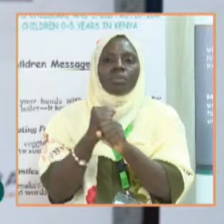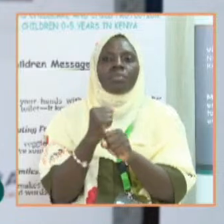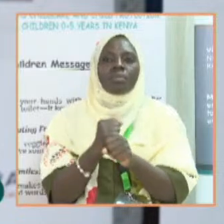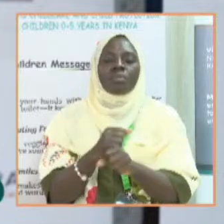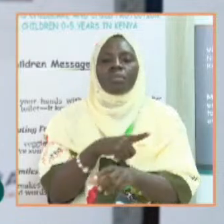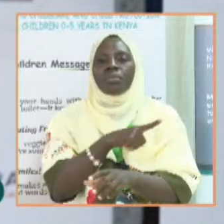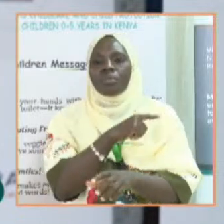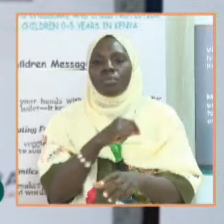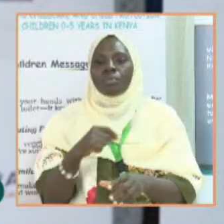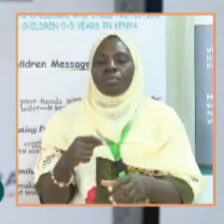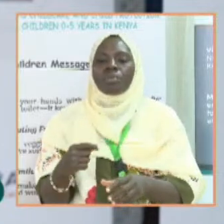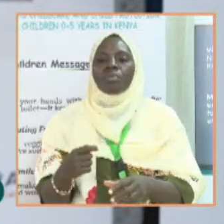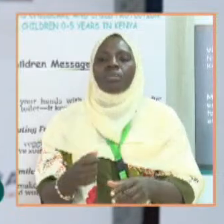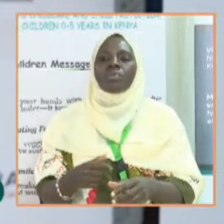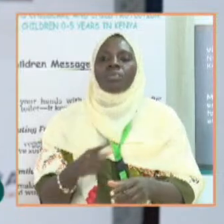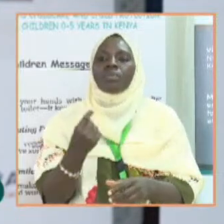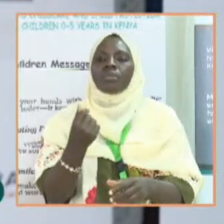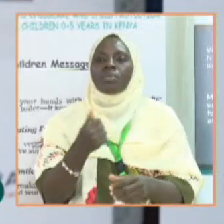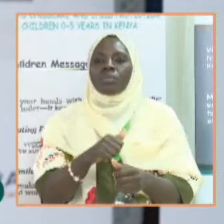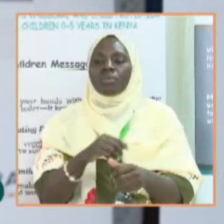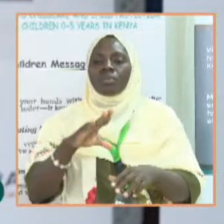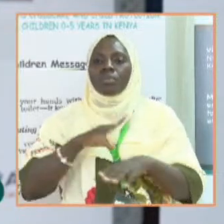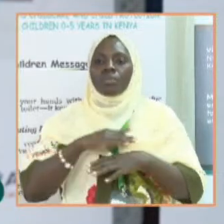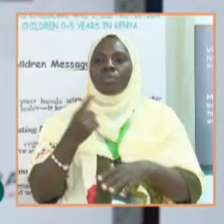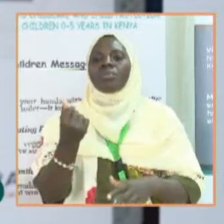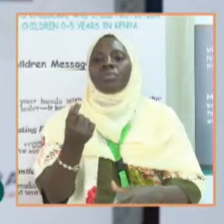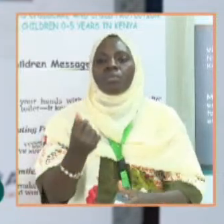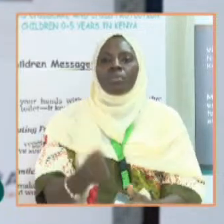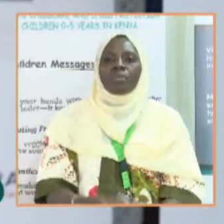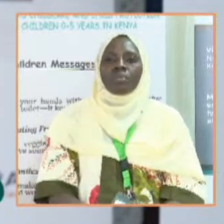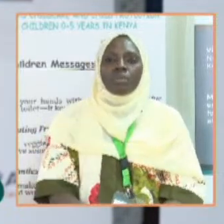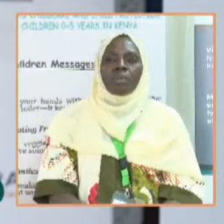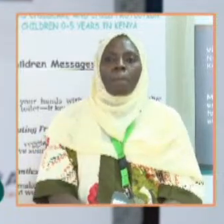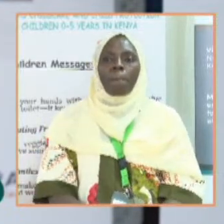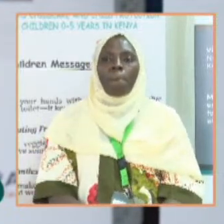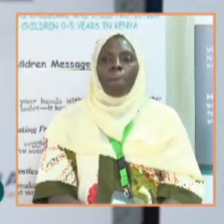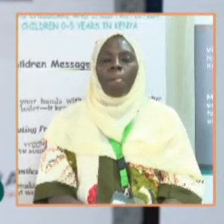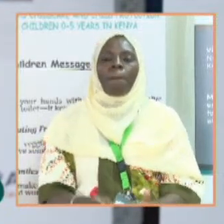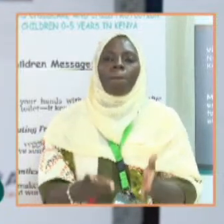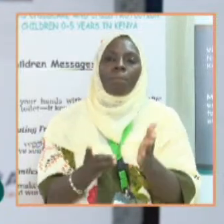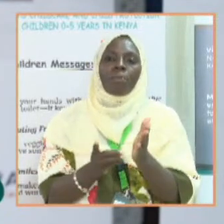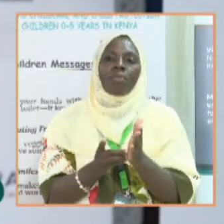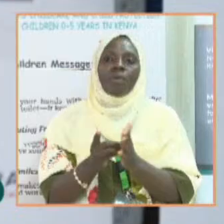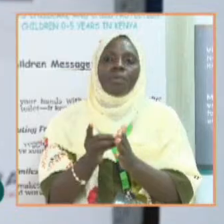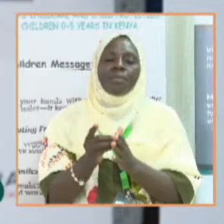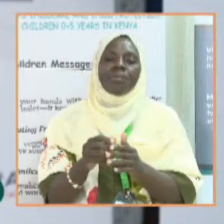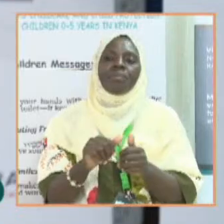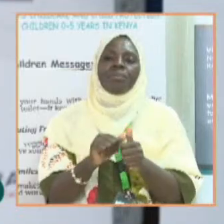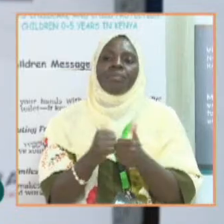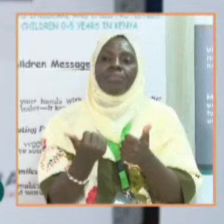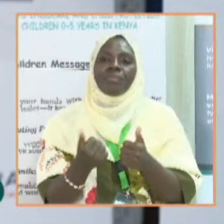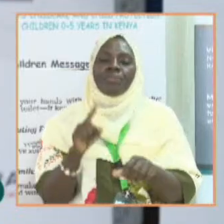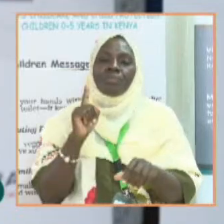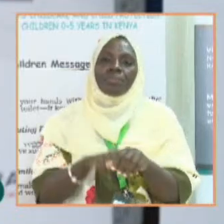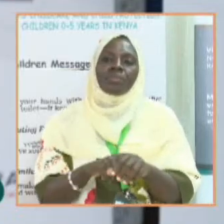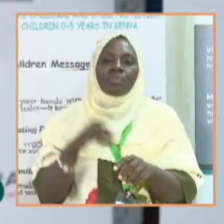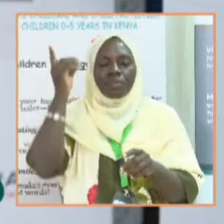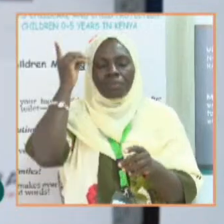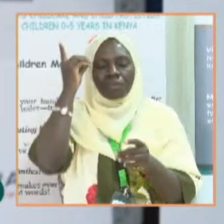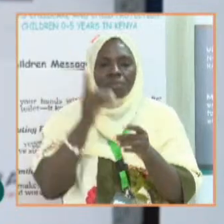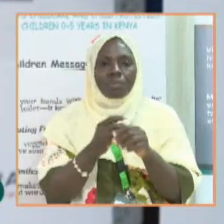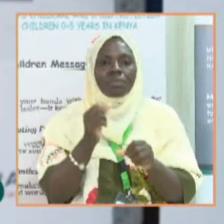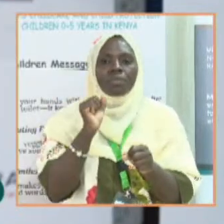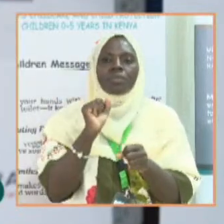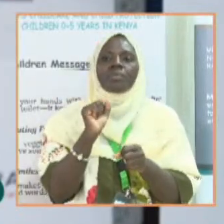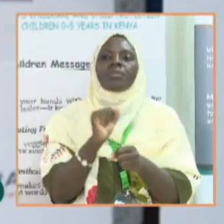well-funded. Improve stakeholders' resource allocation. Yes, develop a clear framework for joint decision-making. We also have